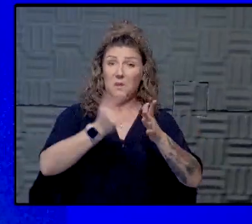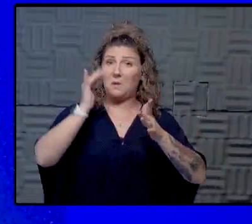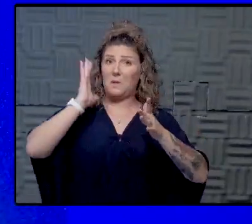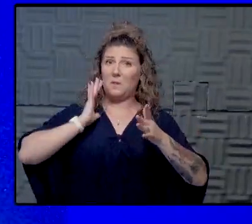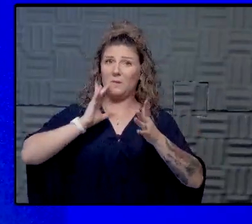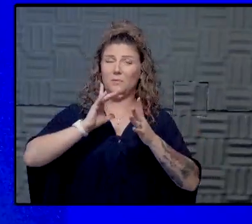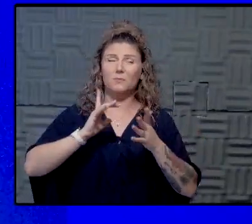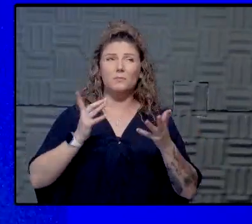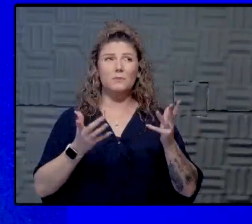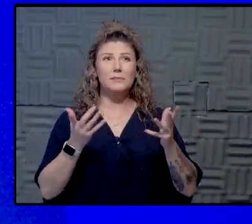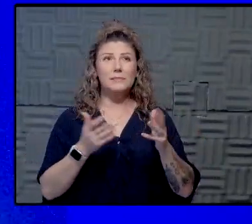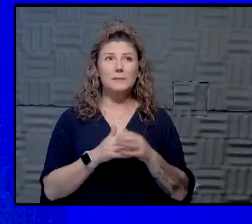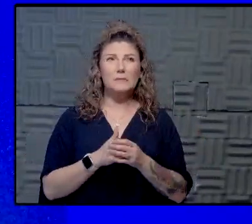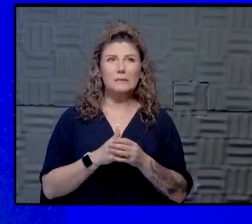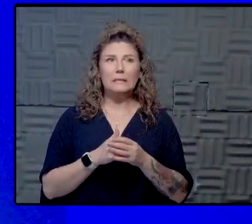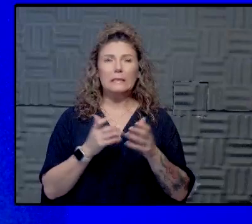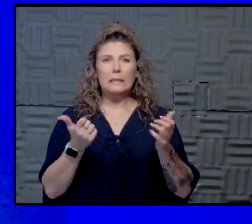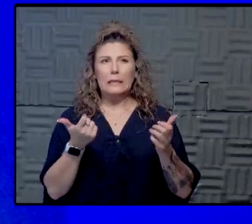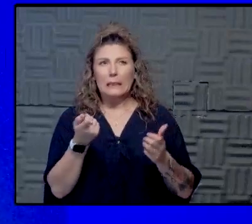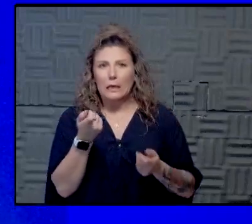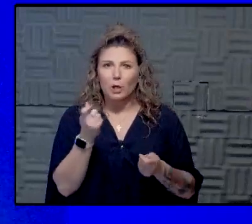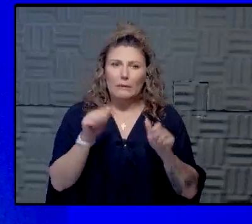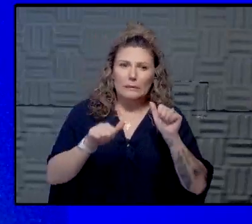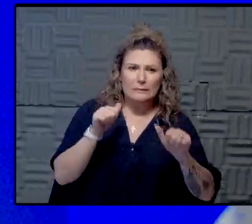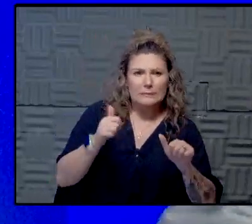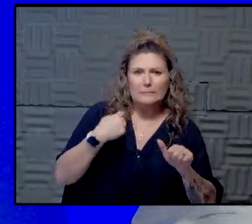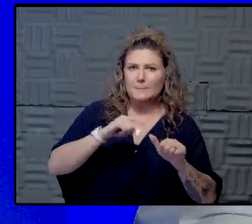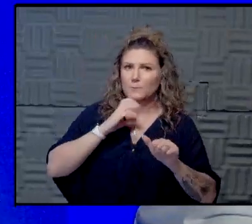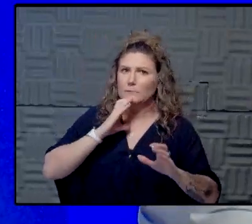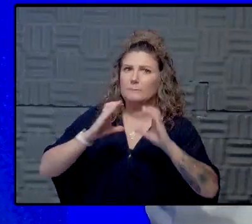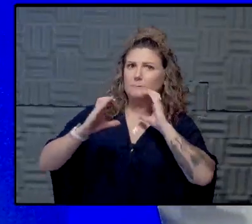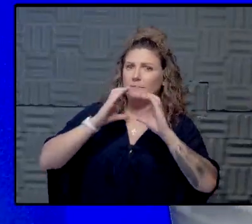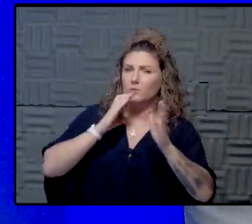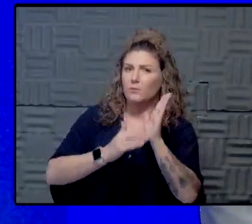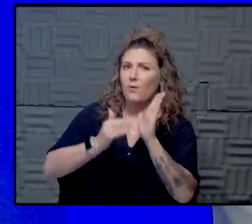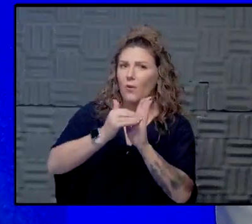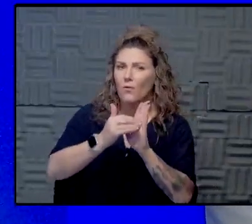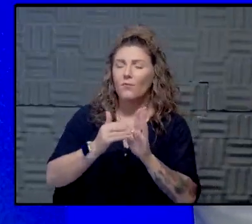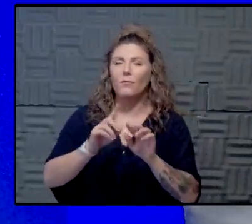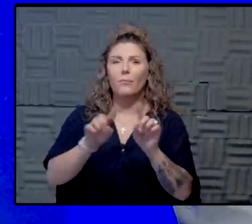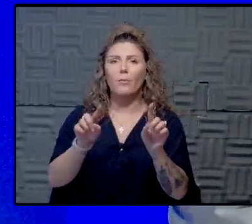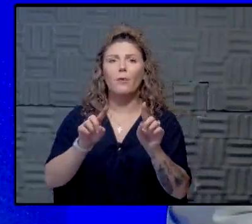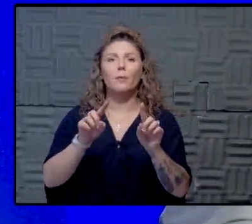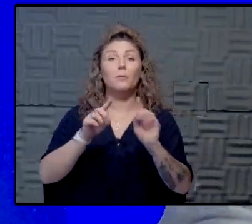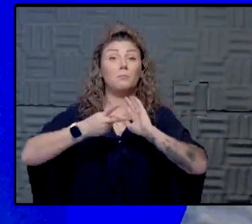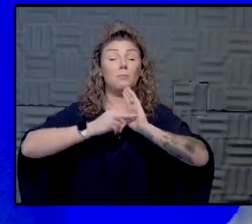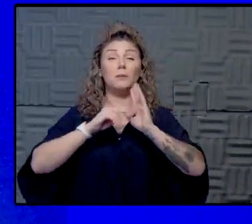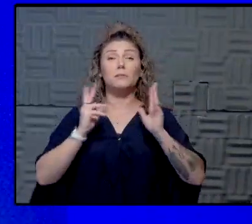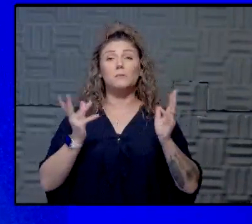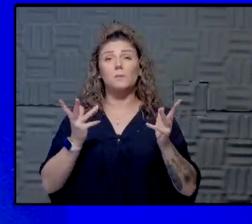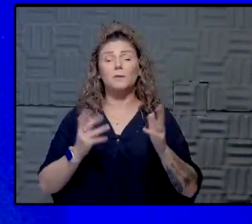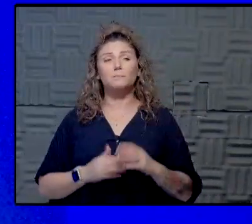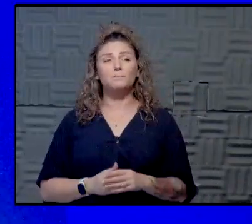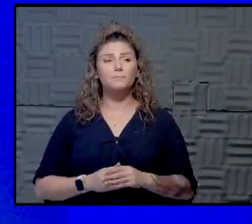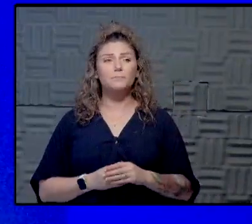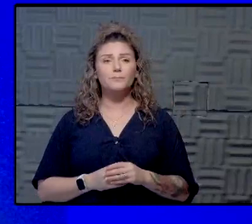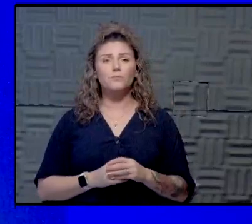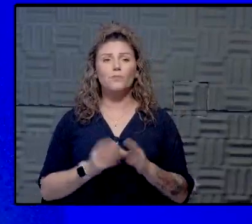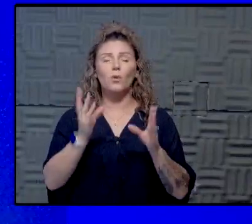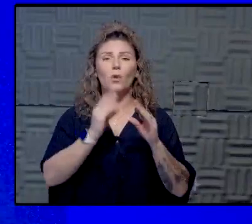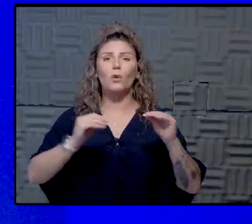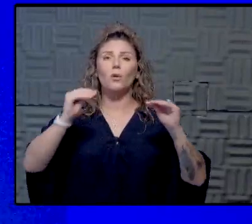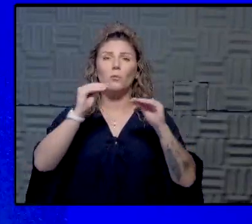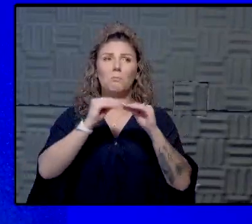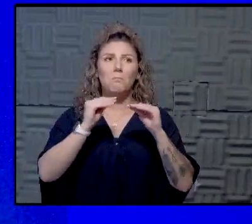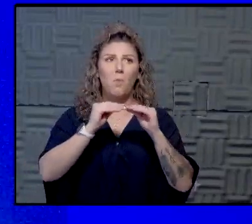starting to be a little bit hairy, as you know, we had a lot of conversations. Yep. But truly it means that more than